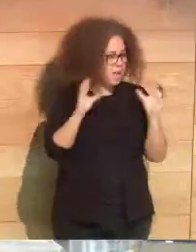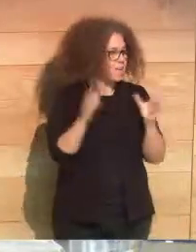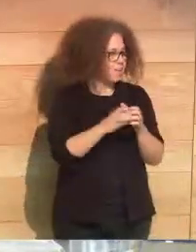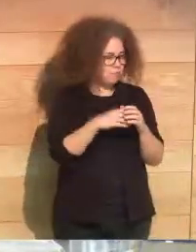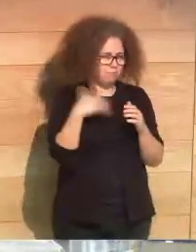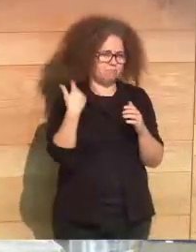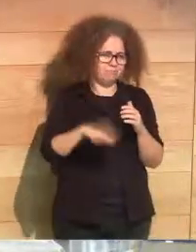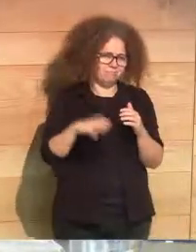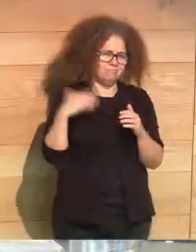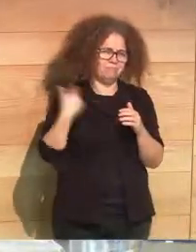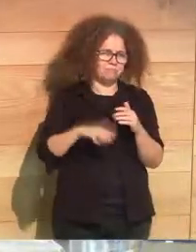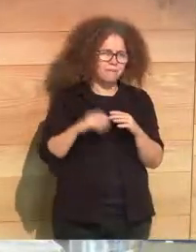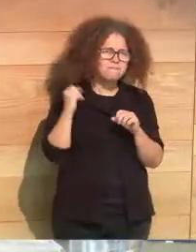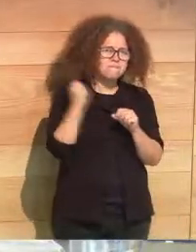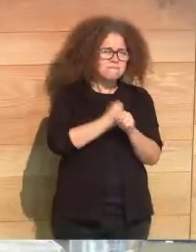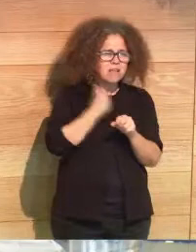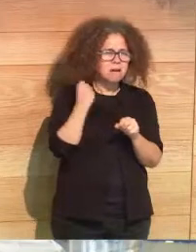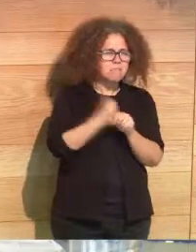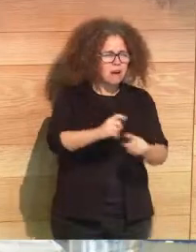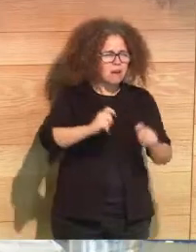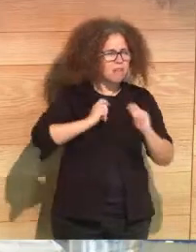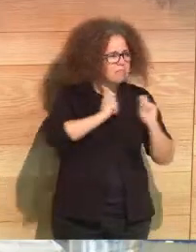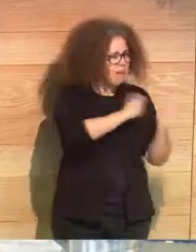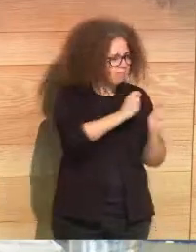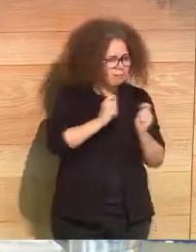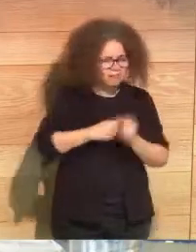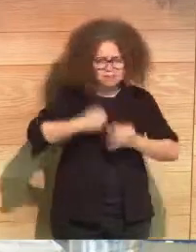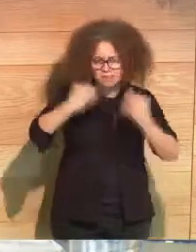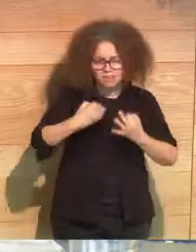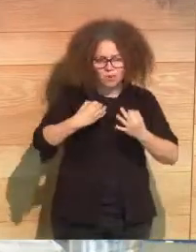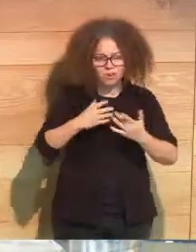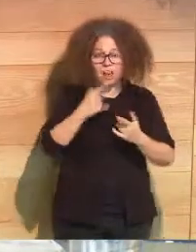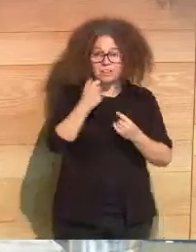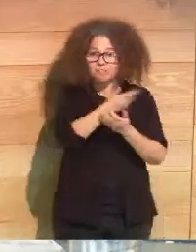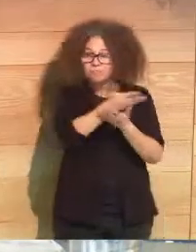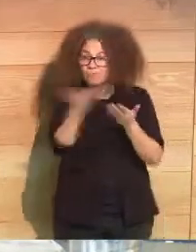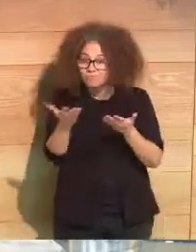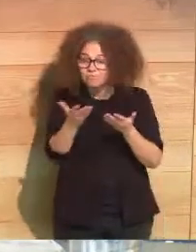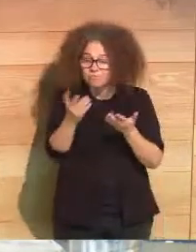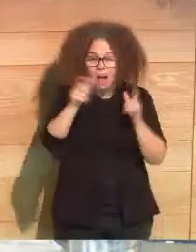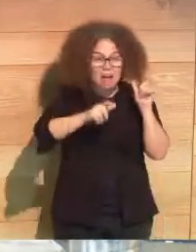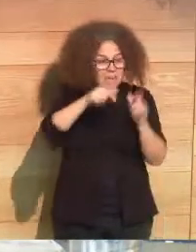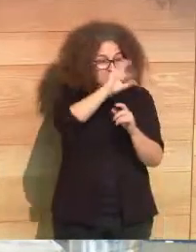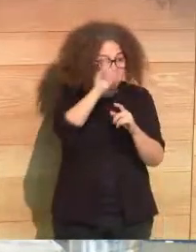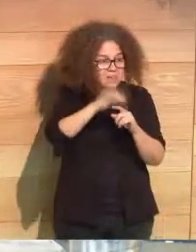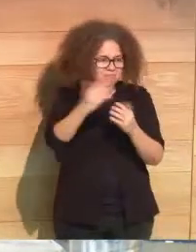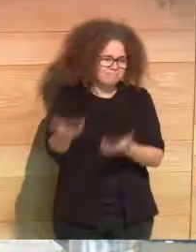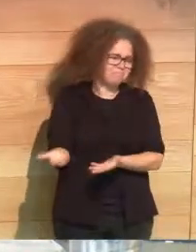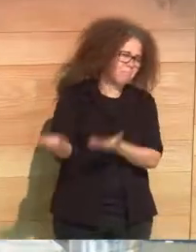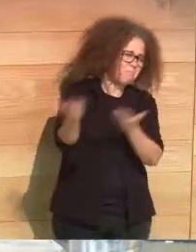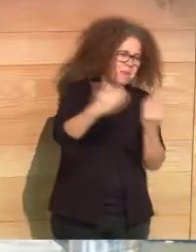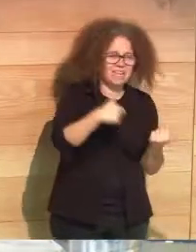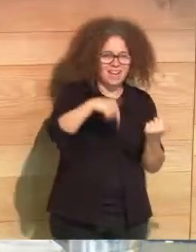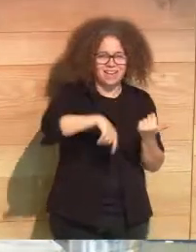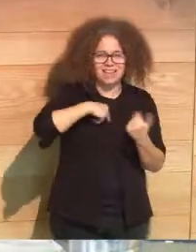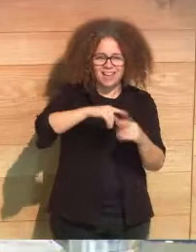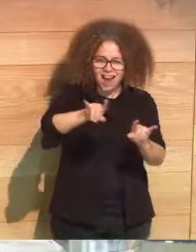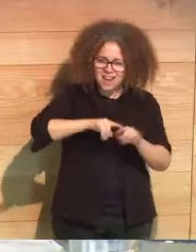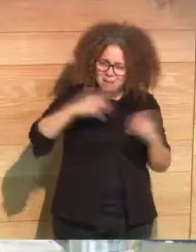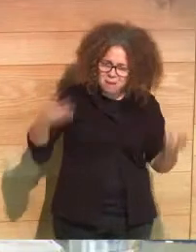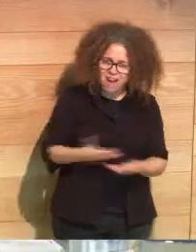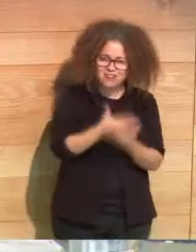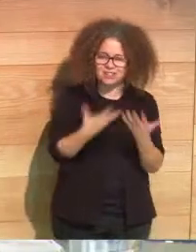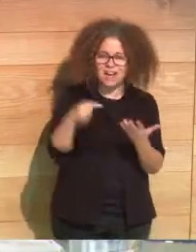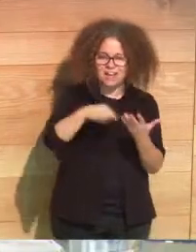the foundation is a safe place. There's a team that relentlessly is working to make it safe. So